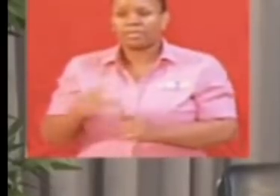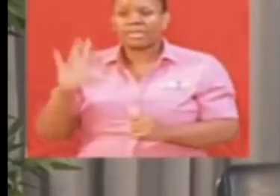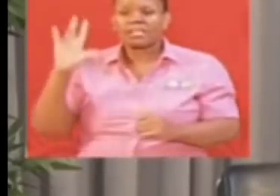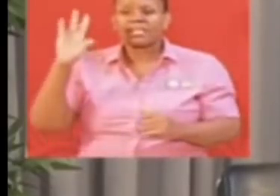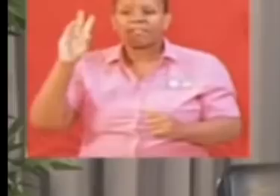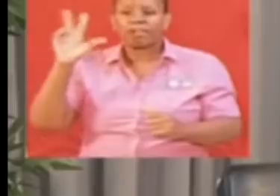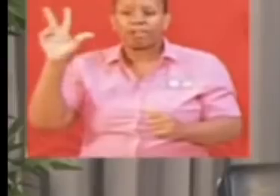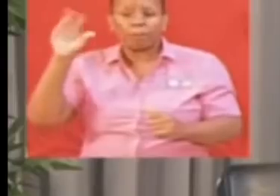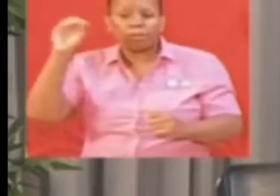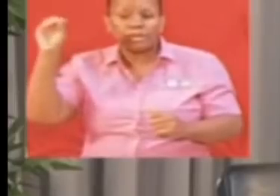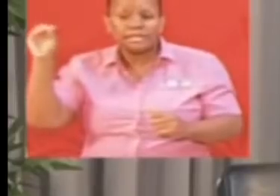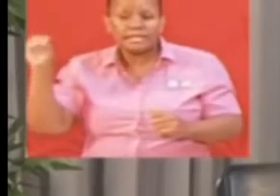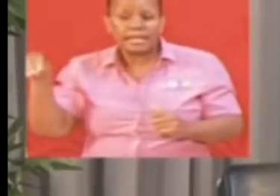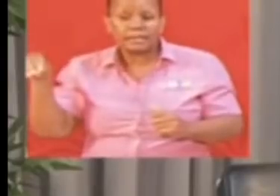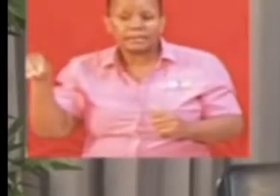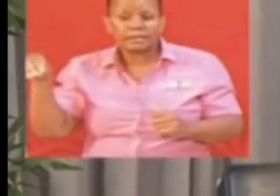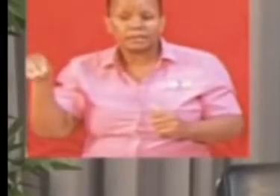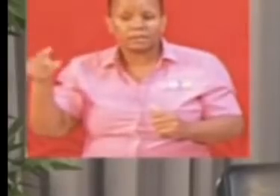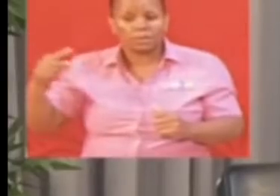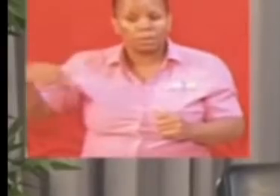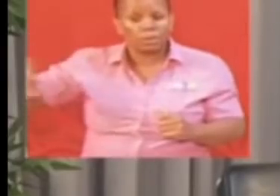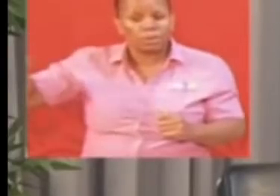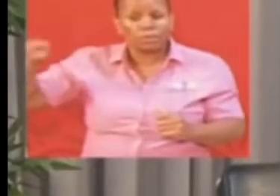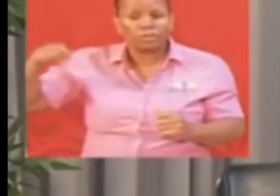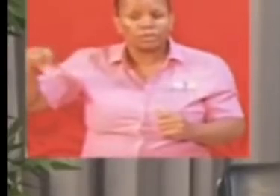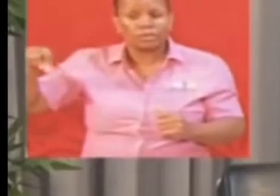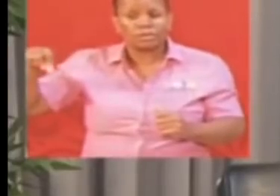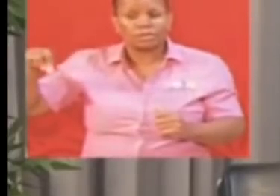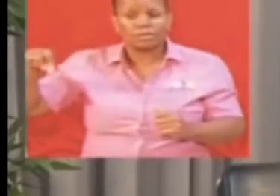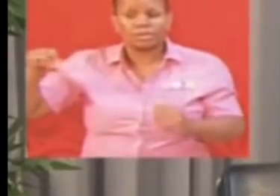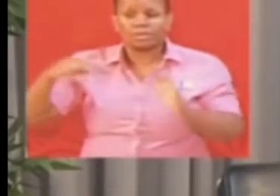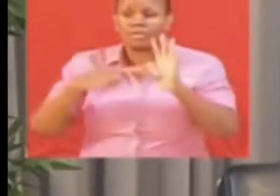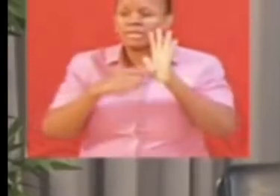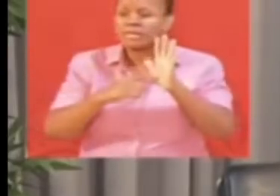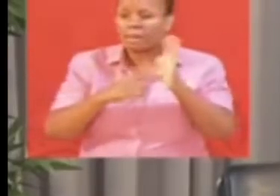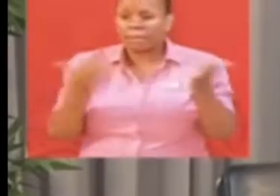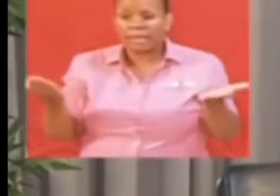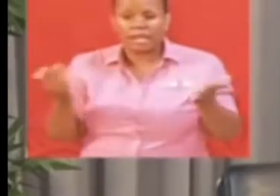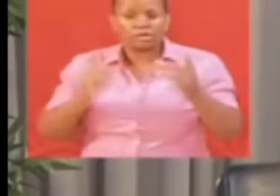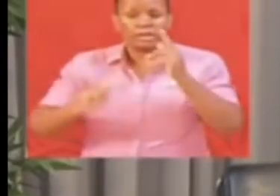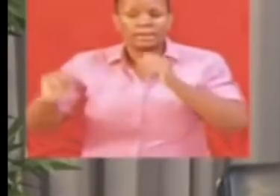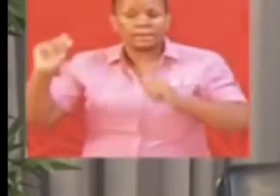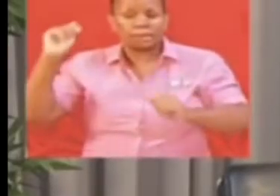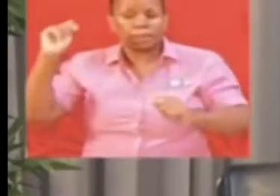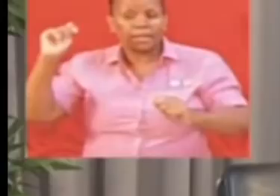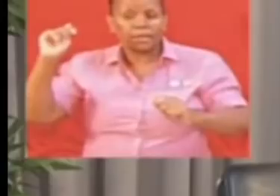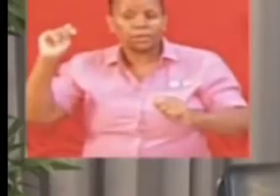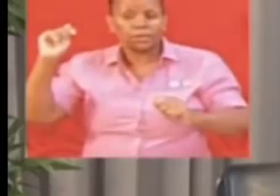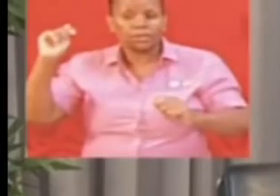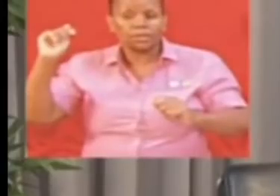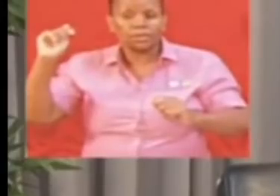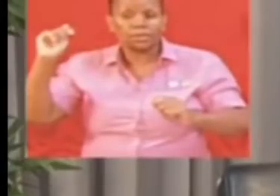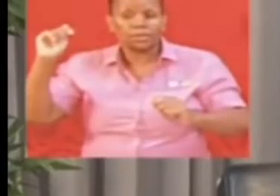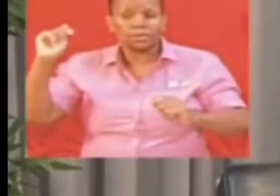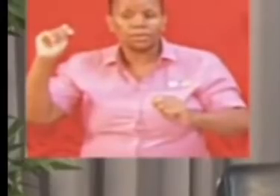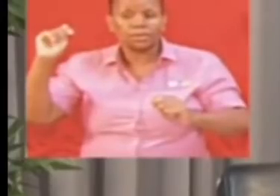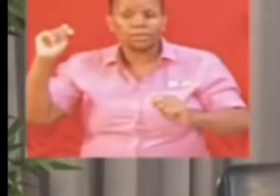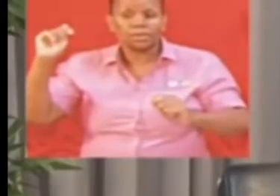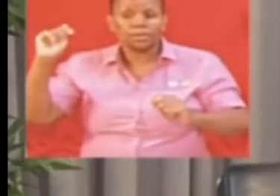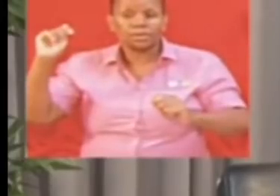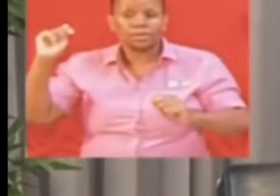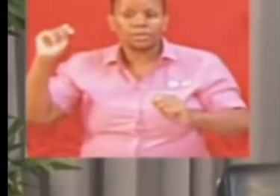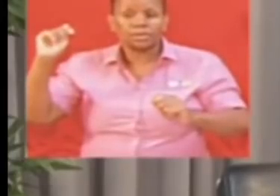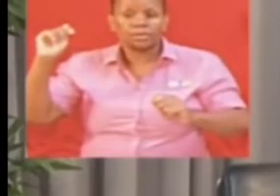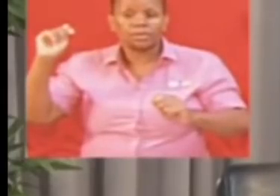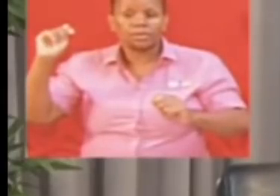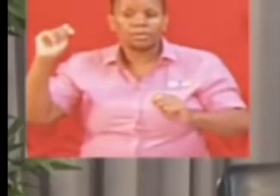less than 49 in Trinidad, for instance. So the symptomatology, of course, will be different based on the types of people that are infected. In the first